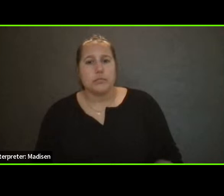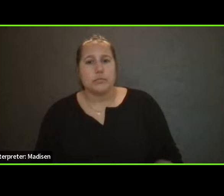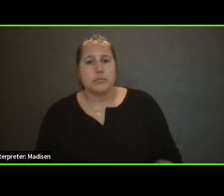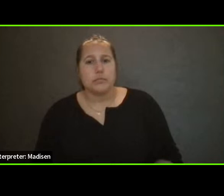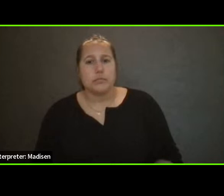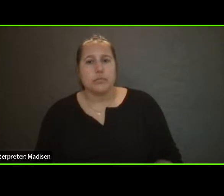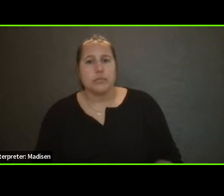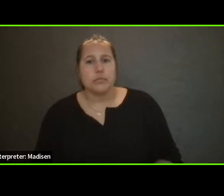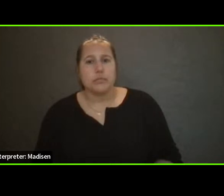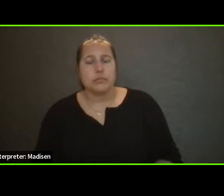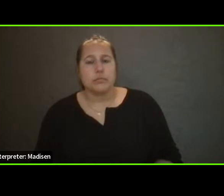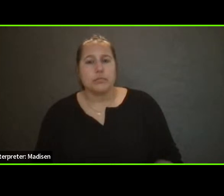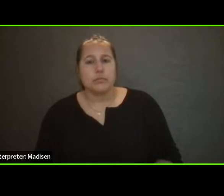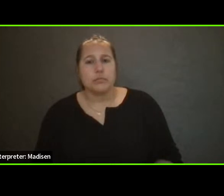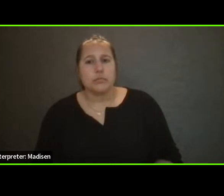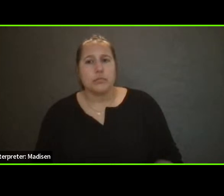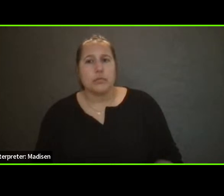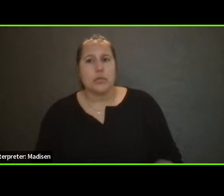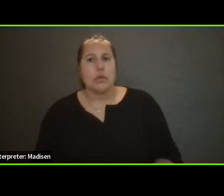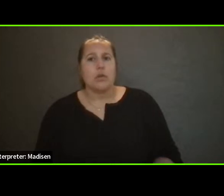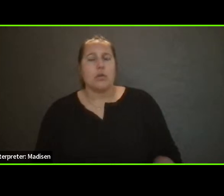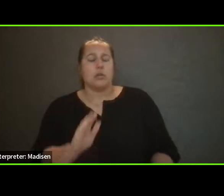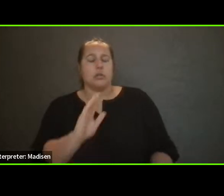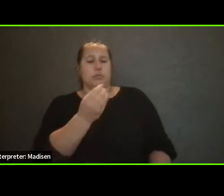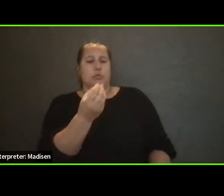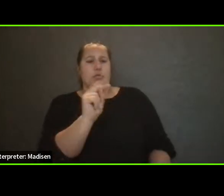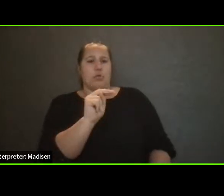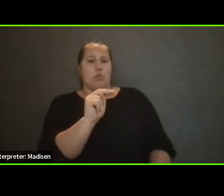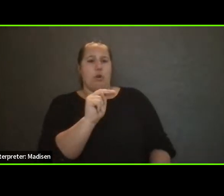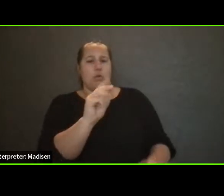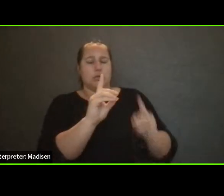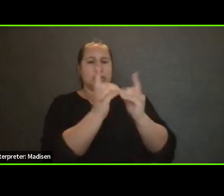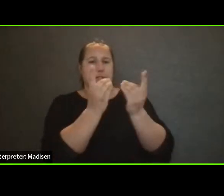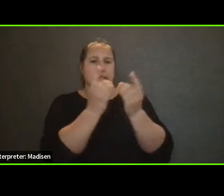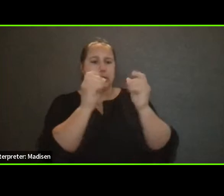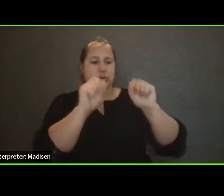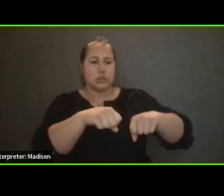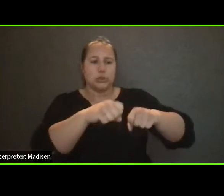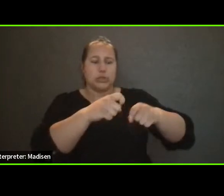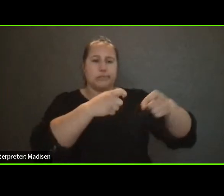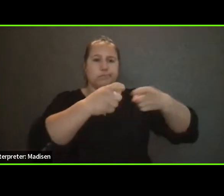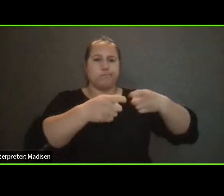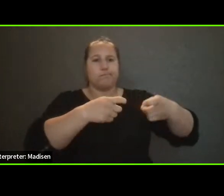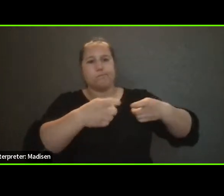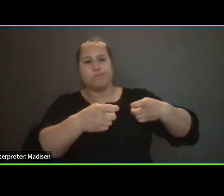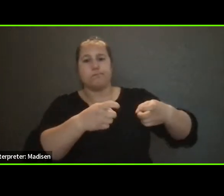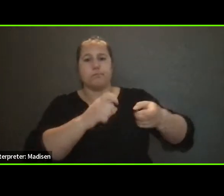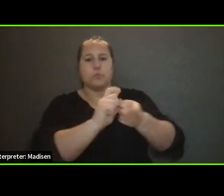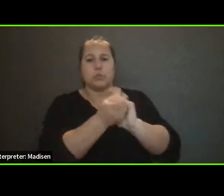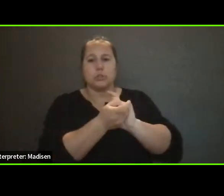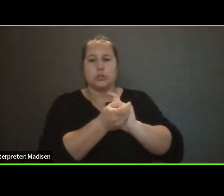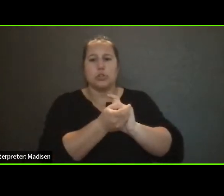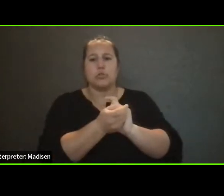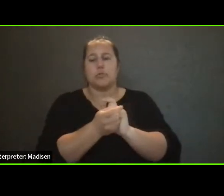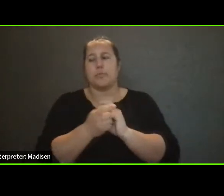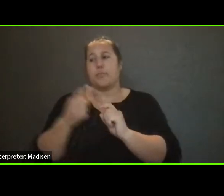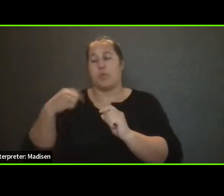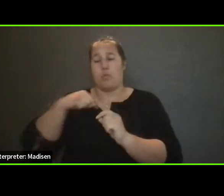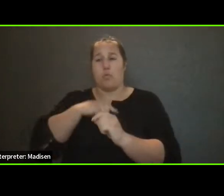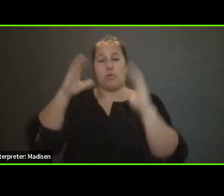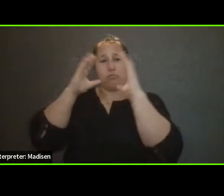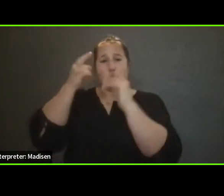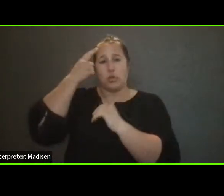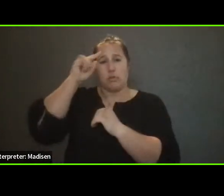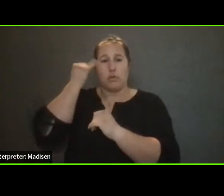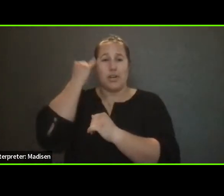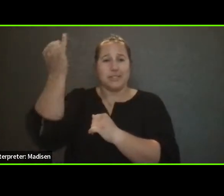Your own section being the districting section. And for the purposes tonight, we're really looking for ideas because we don't have a proposal yet from